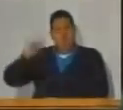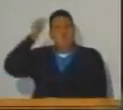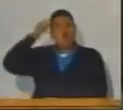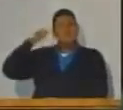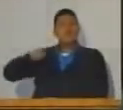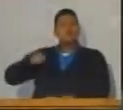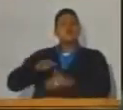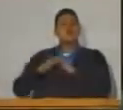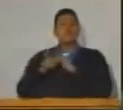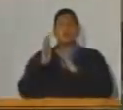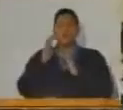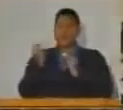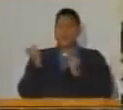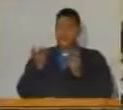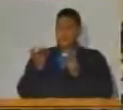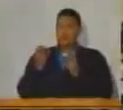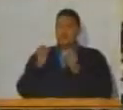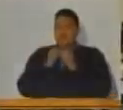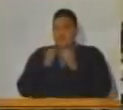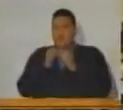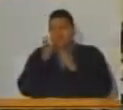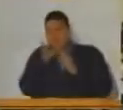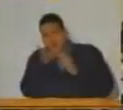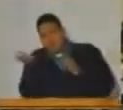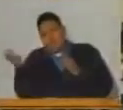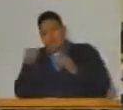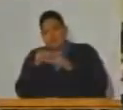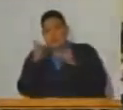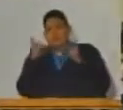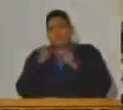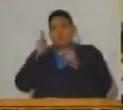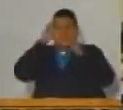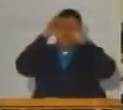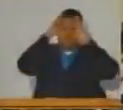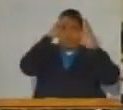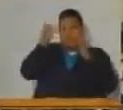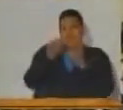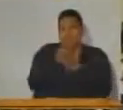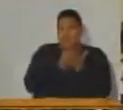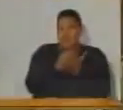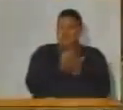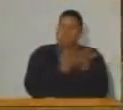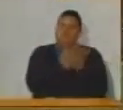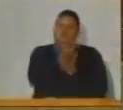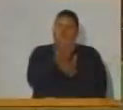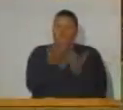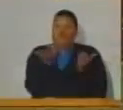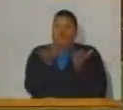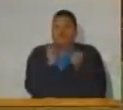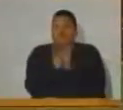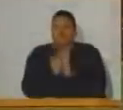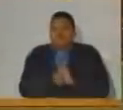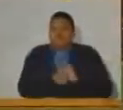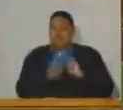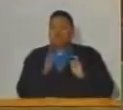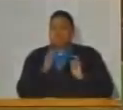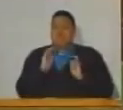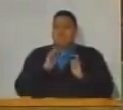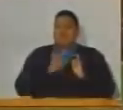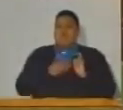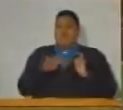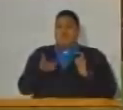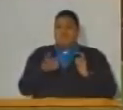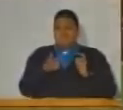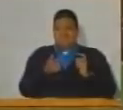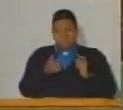its presence and position in the creative economy through the transformation of our